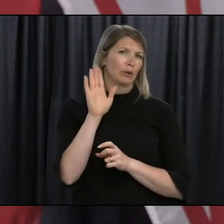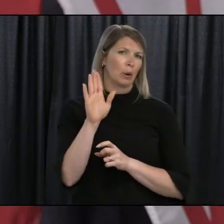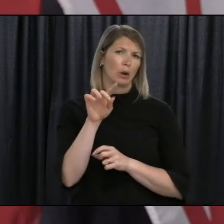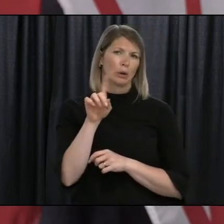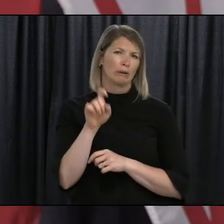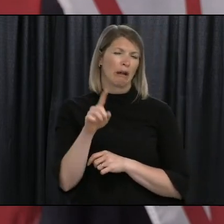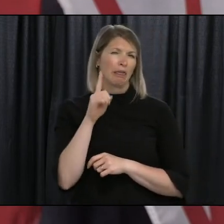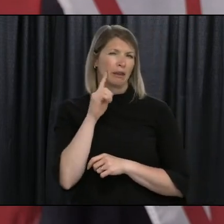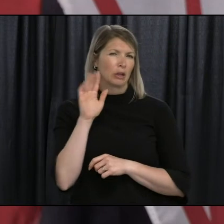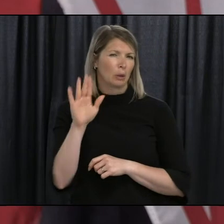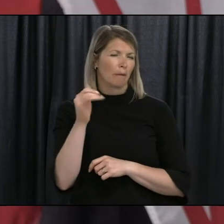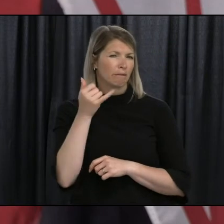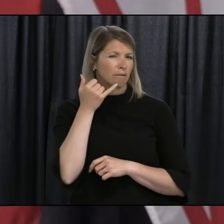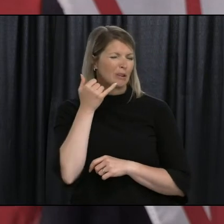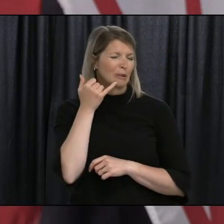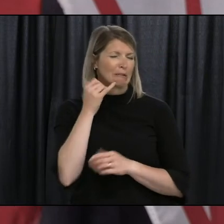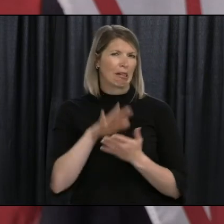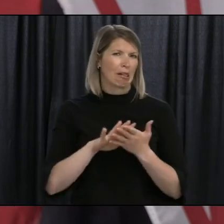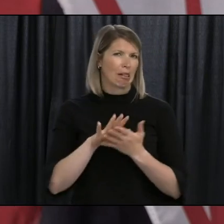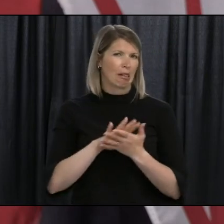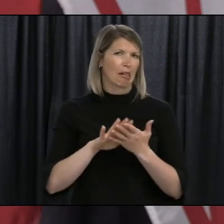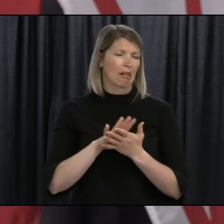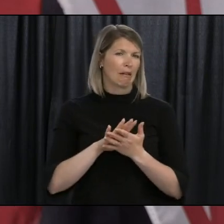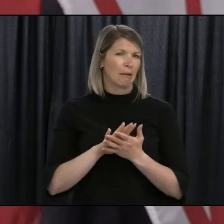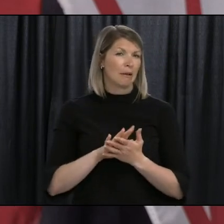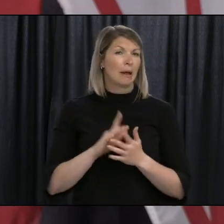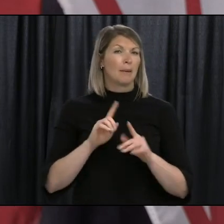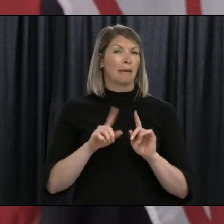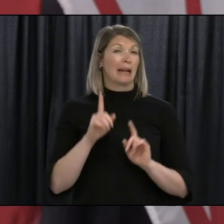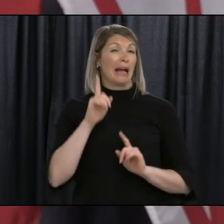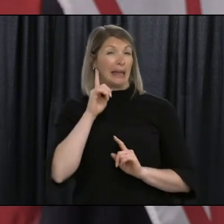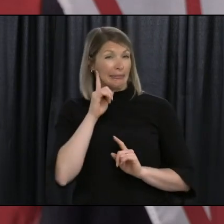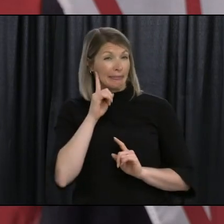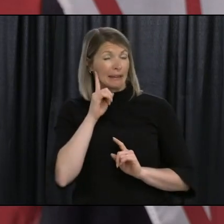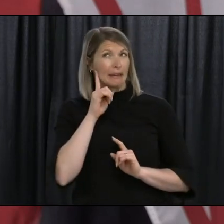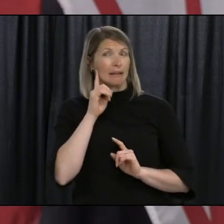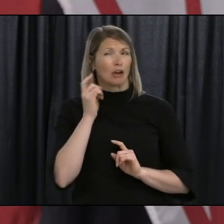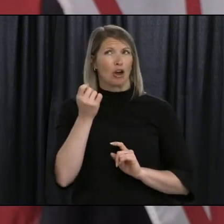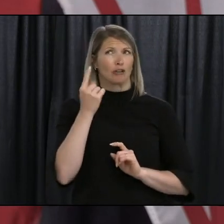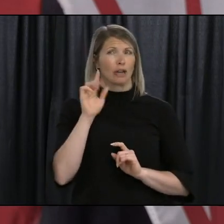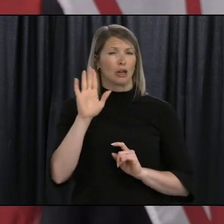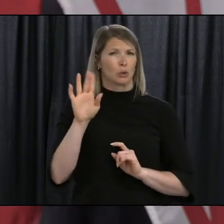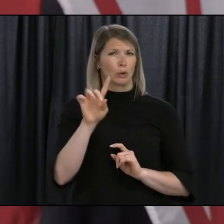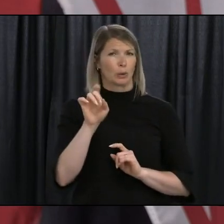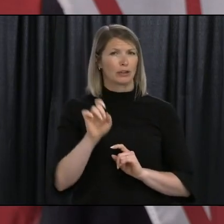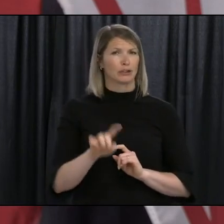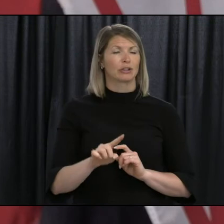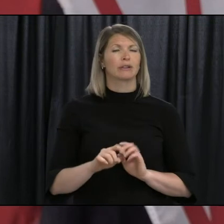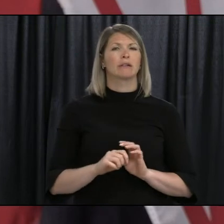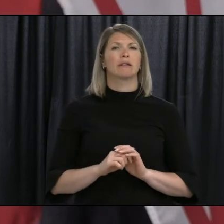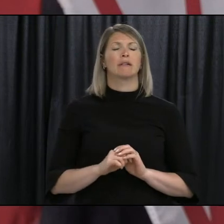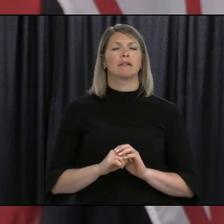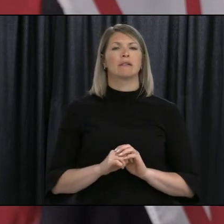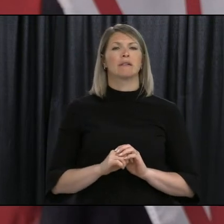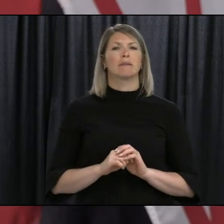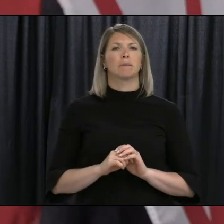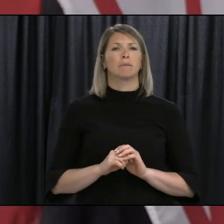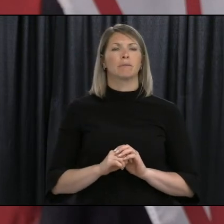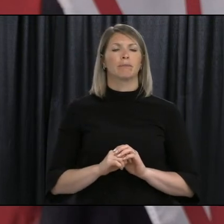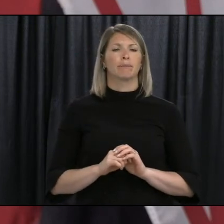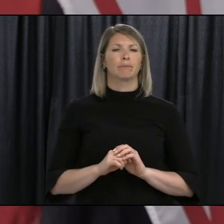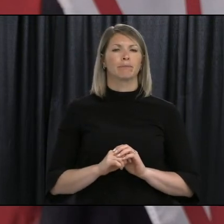think based on what we were able to hear, that I've got an understanding of what your question is. I think